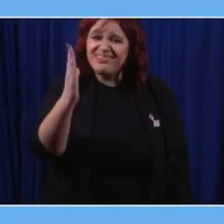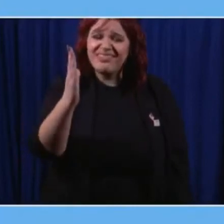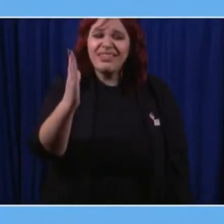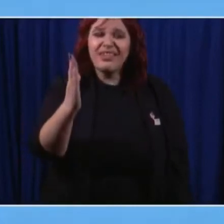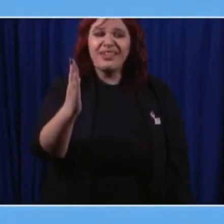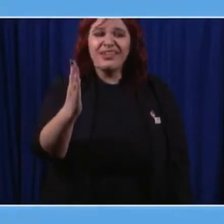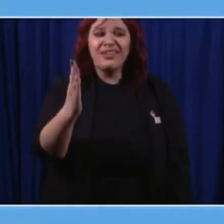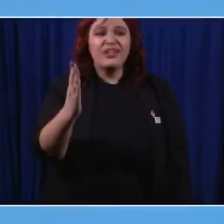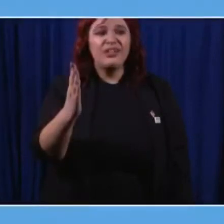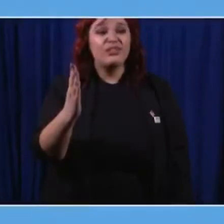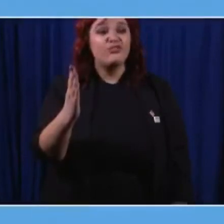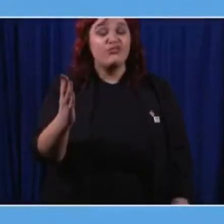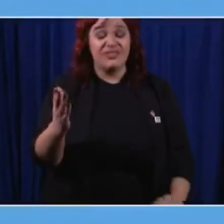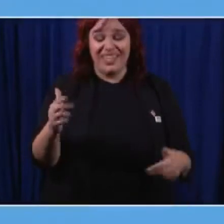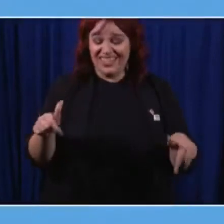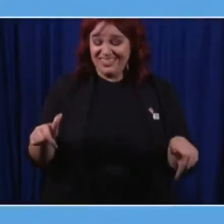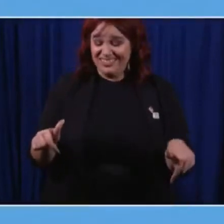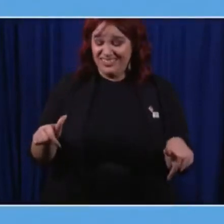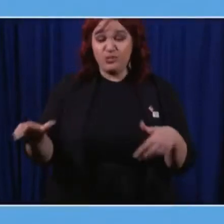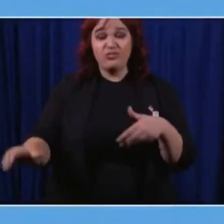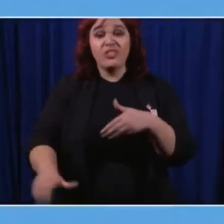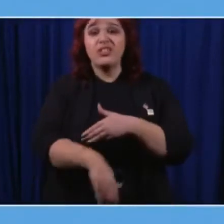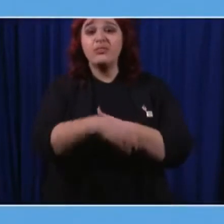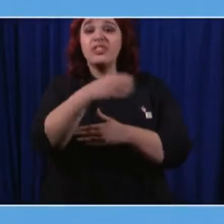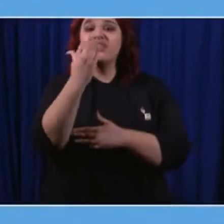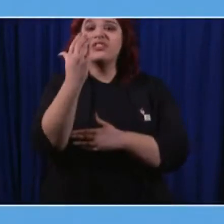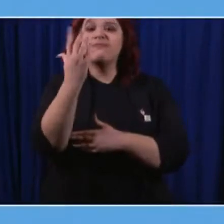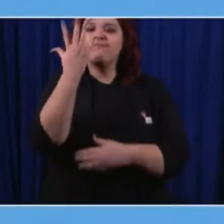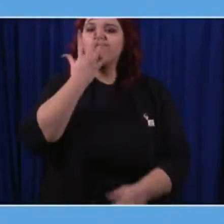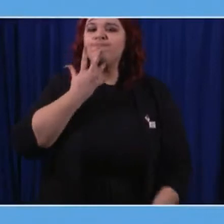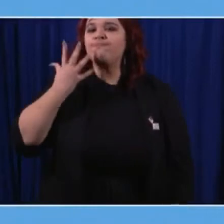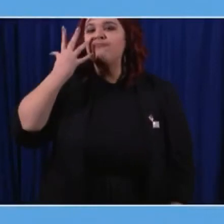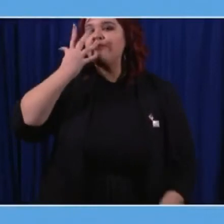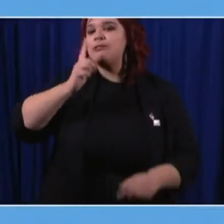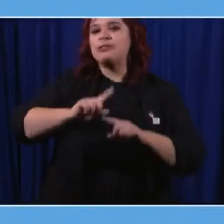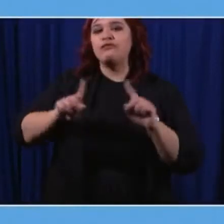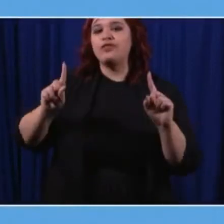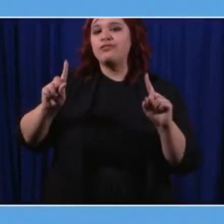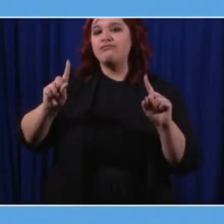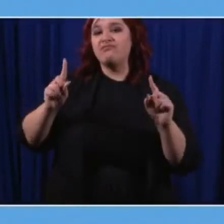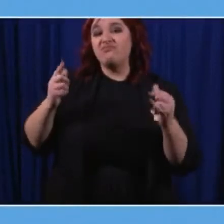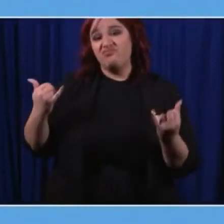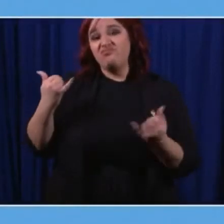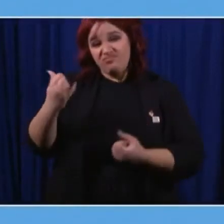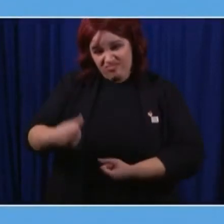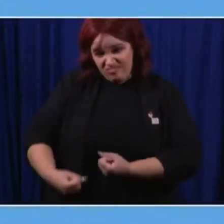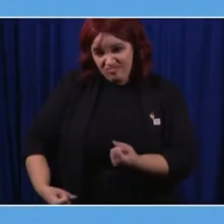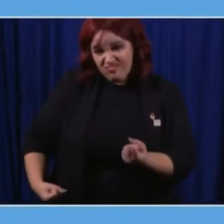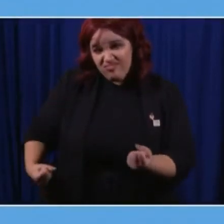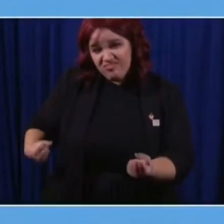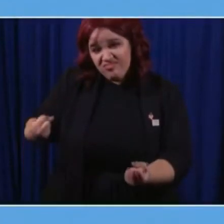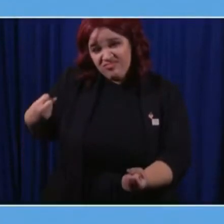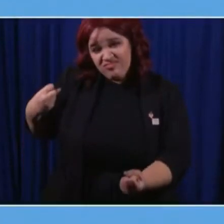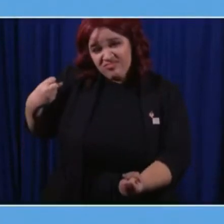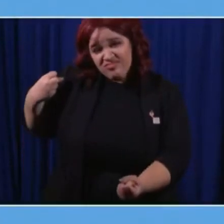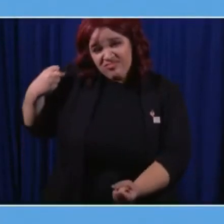year. Oh, Christmas will be different this year.